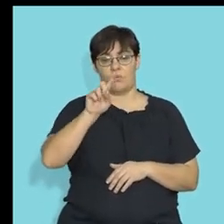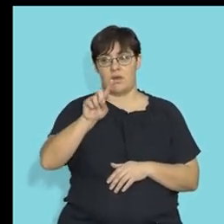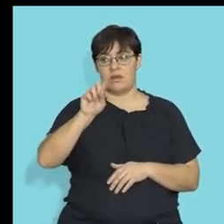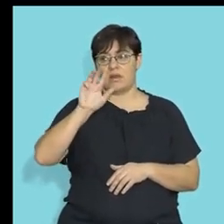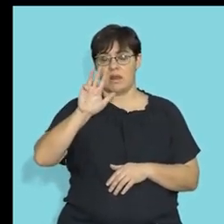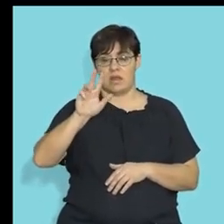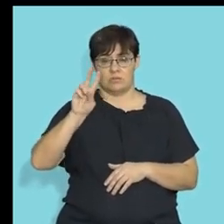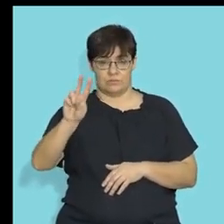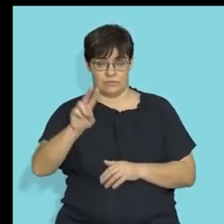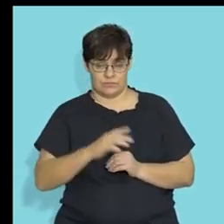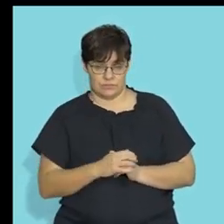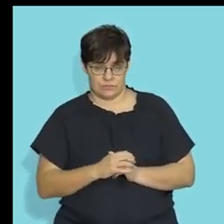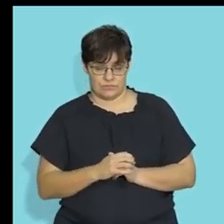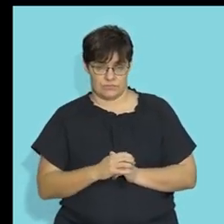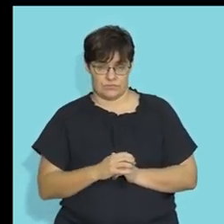over